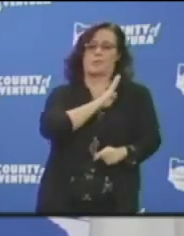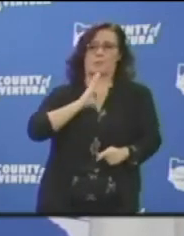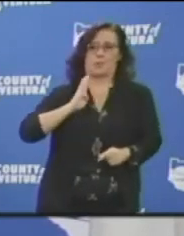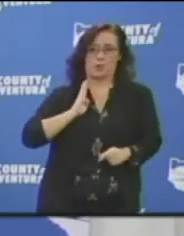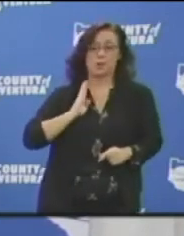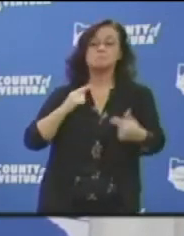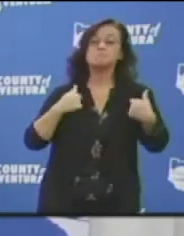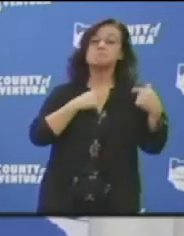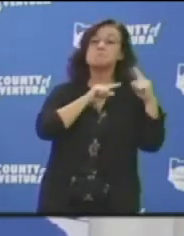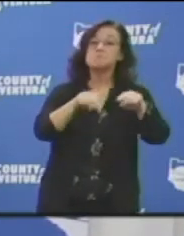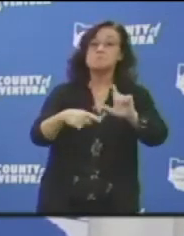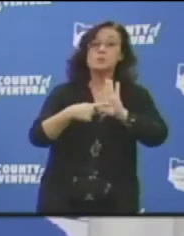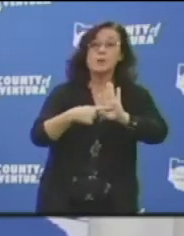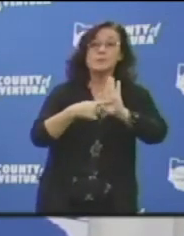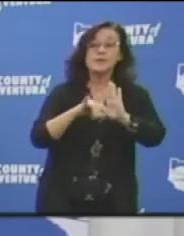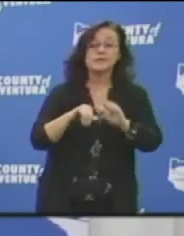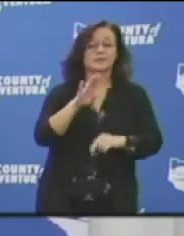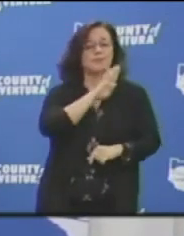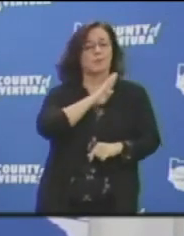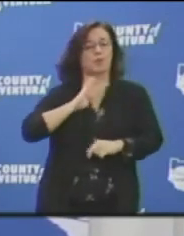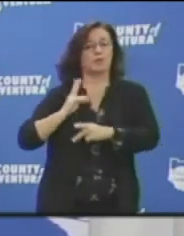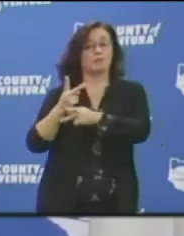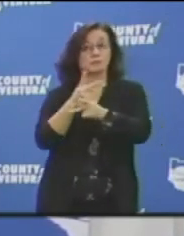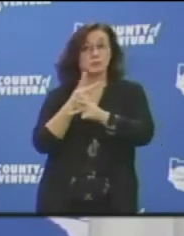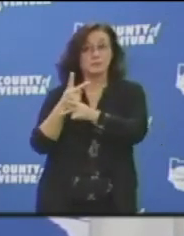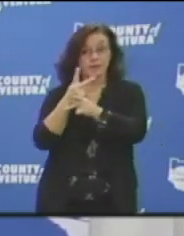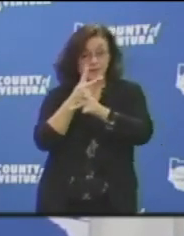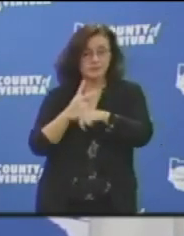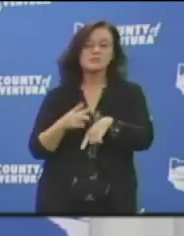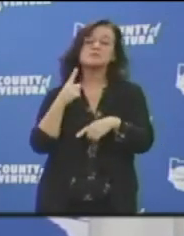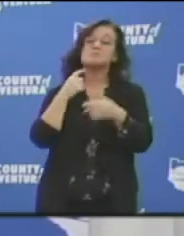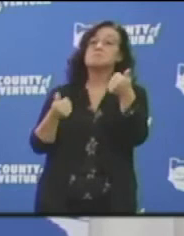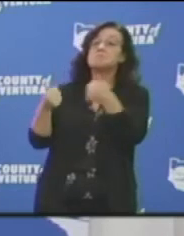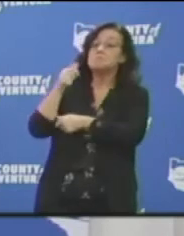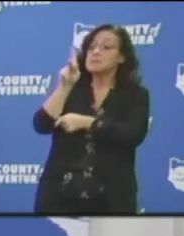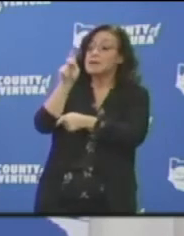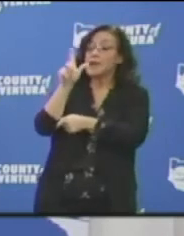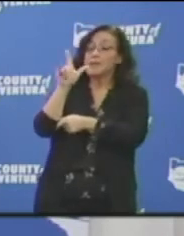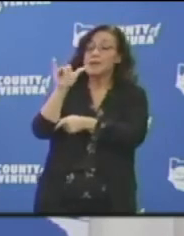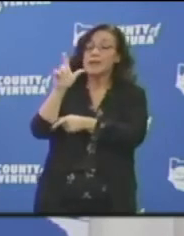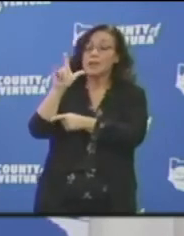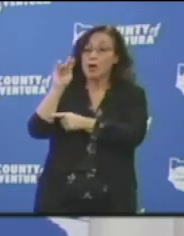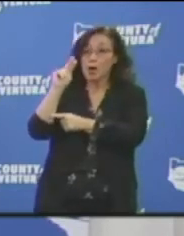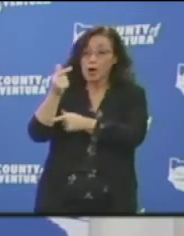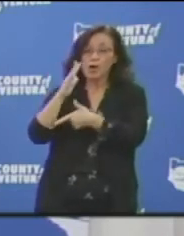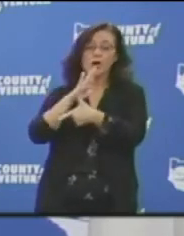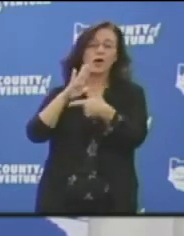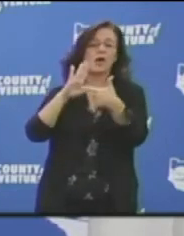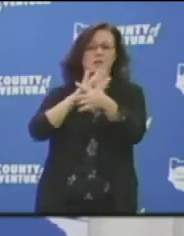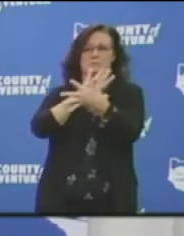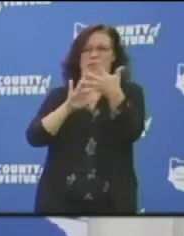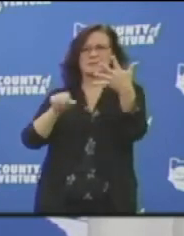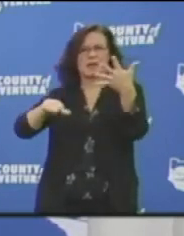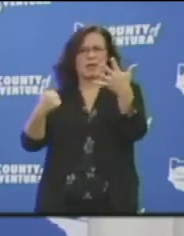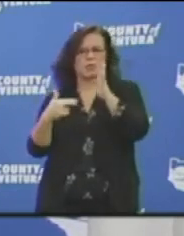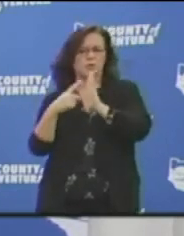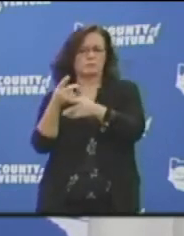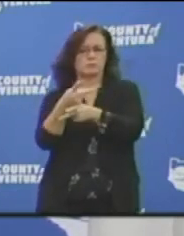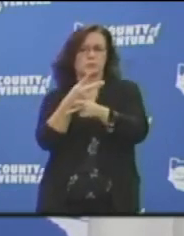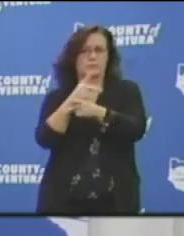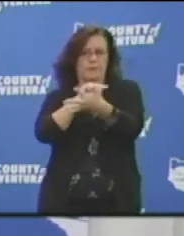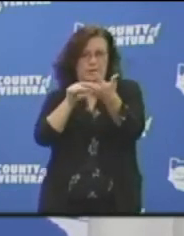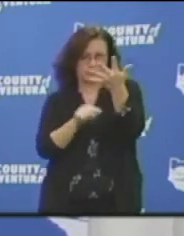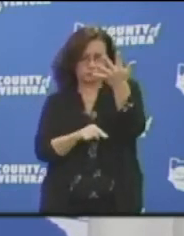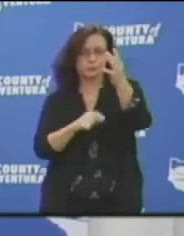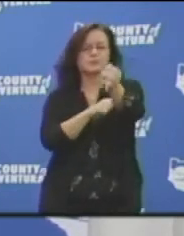Long, Supervisor Bob Huber, Matt Levere, and incoming Supervisor Carmen Ramirez, I want to wish you all a happy new